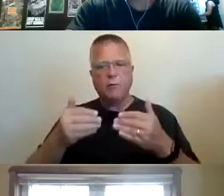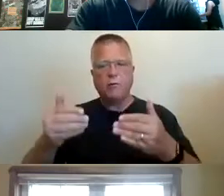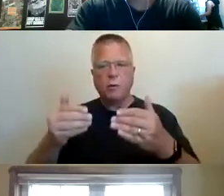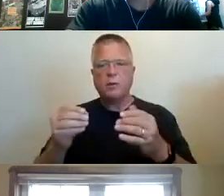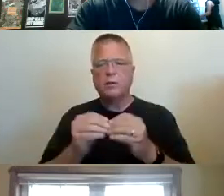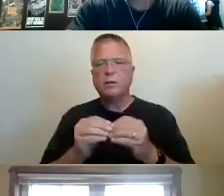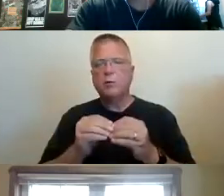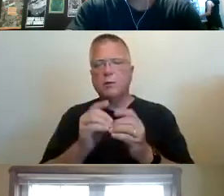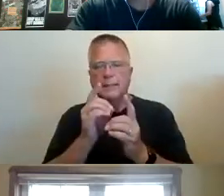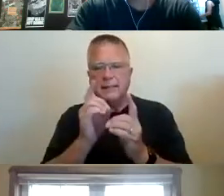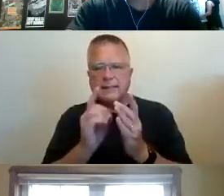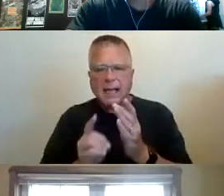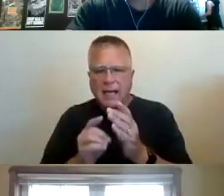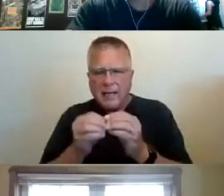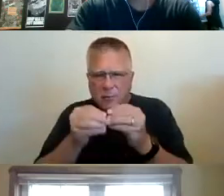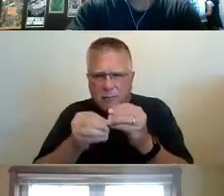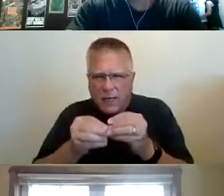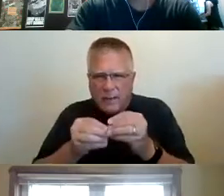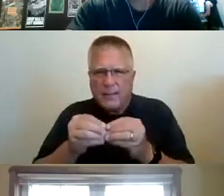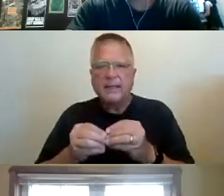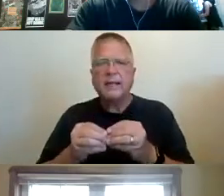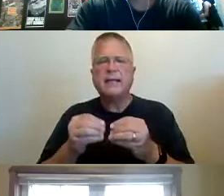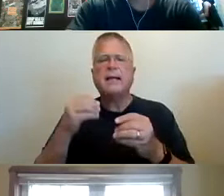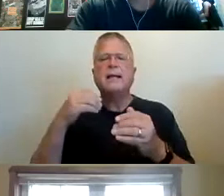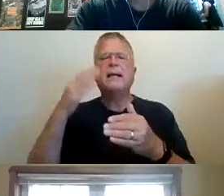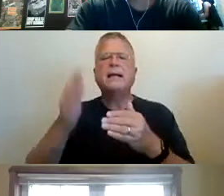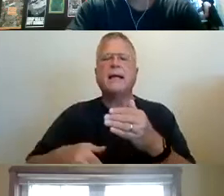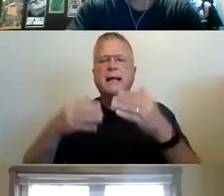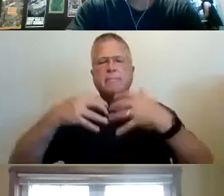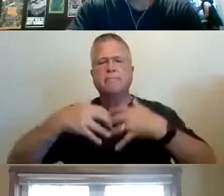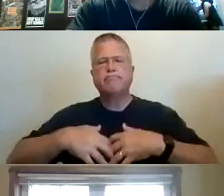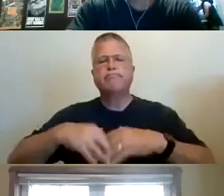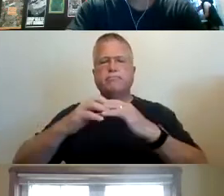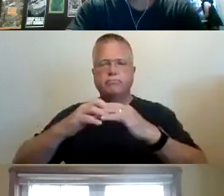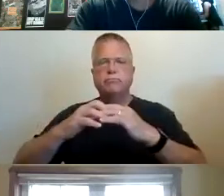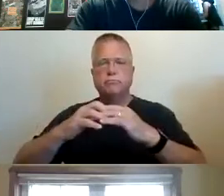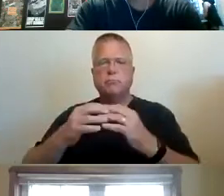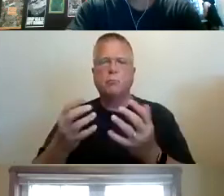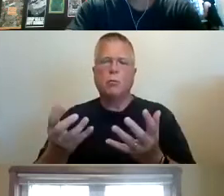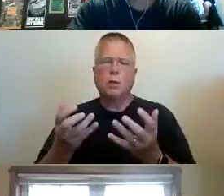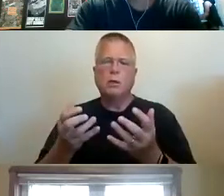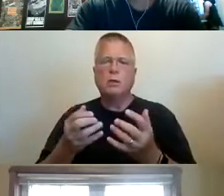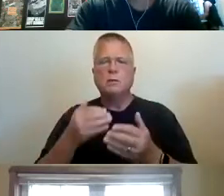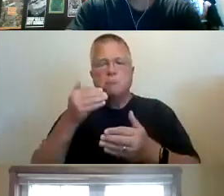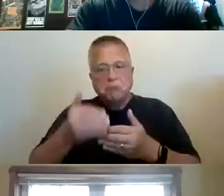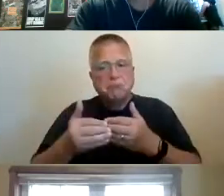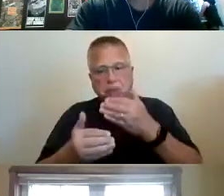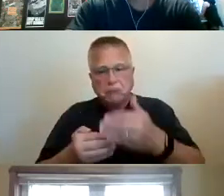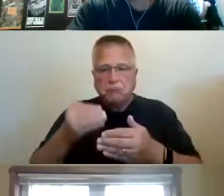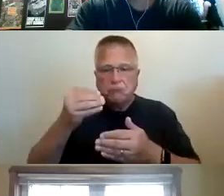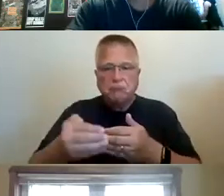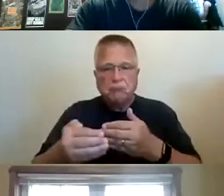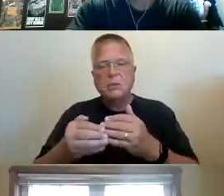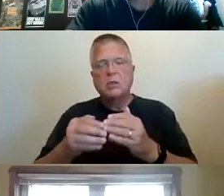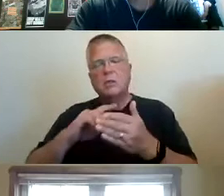design refinement and ultimately to implementation. So we're progressing down this project